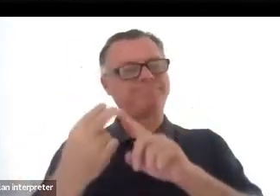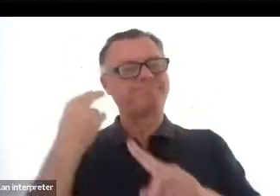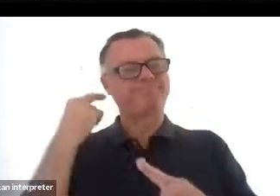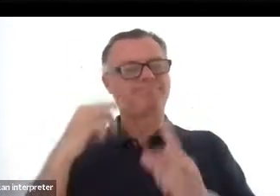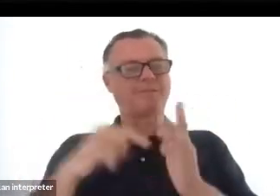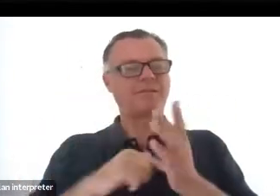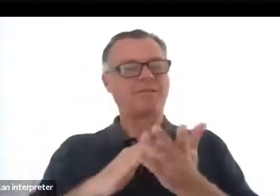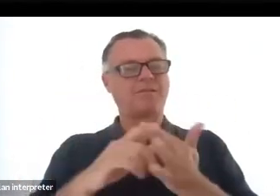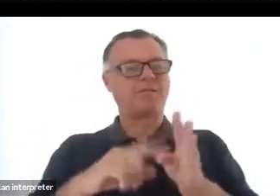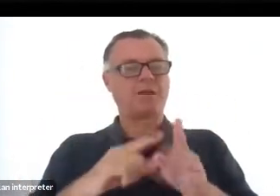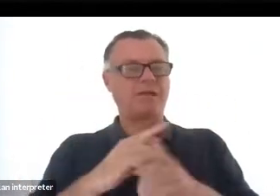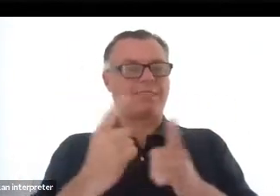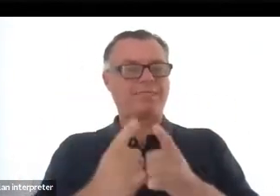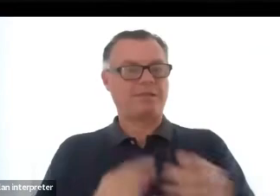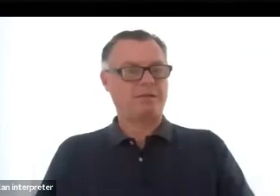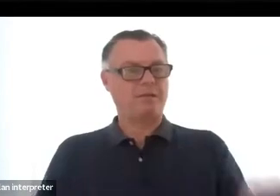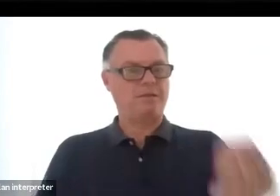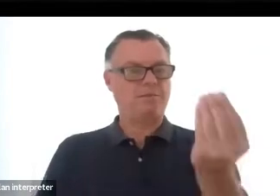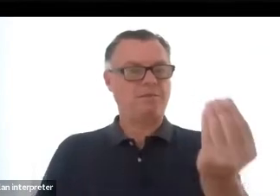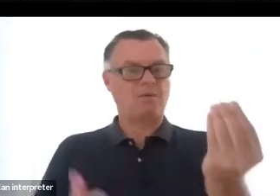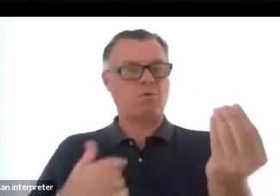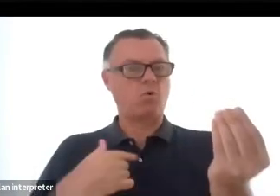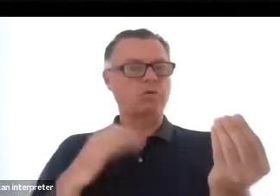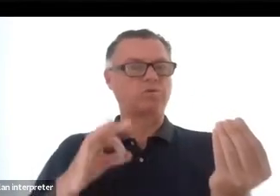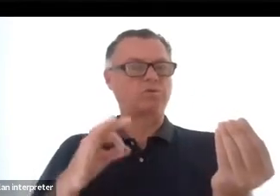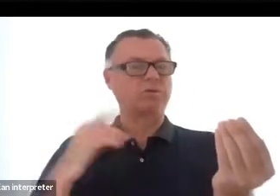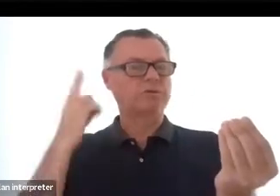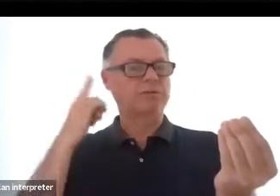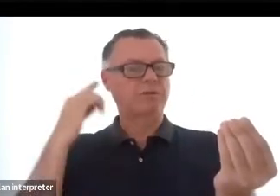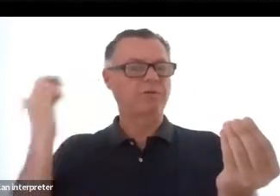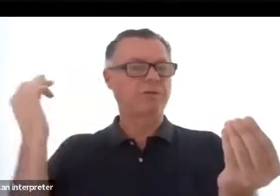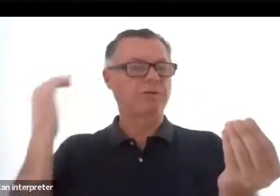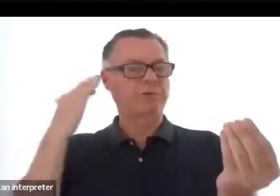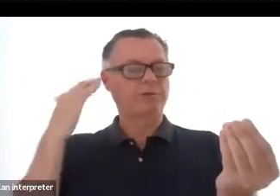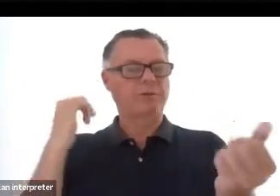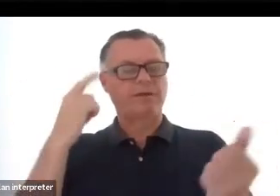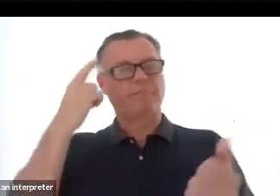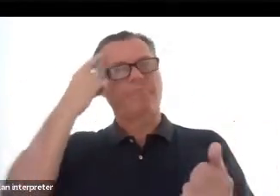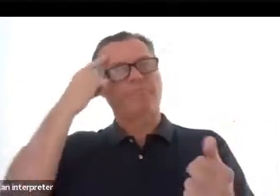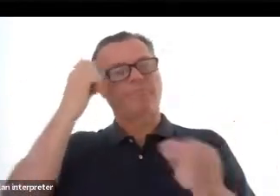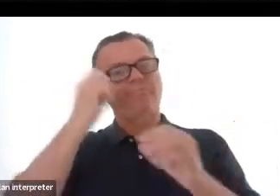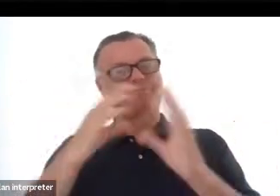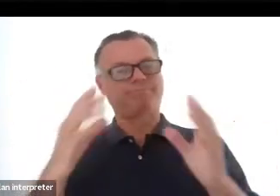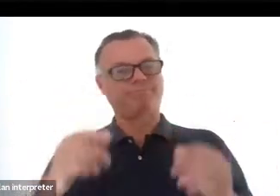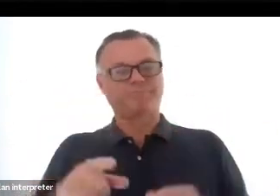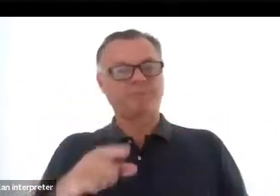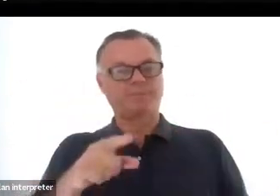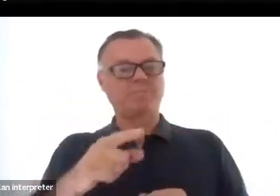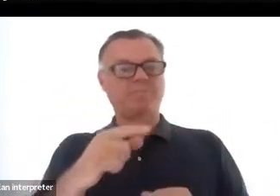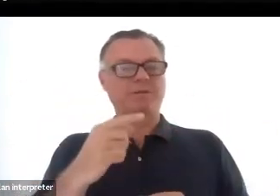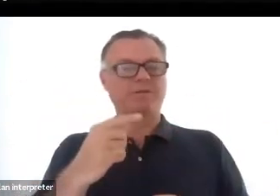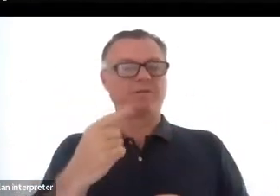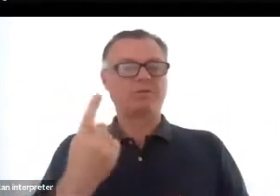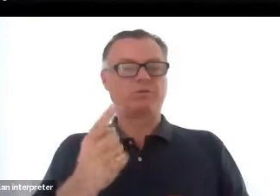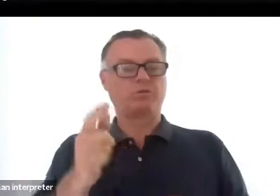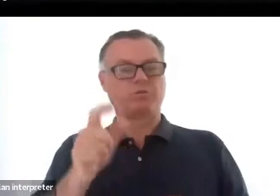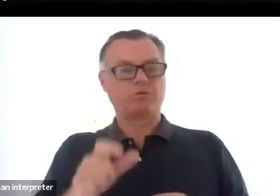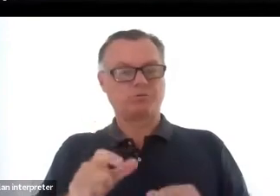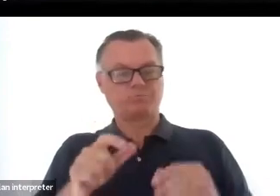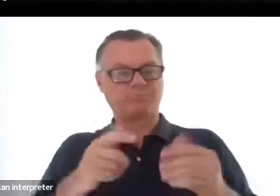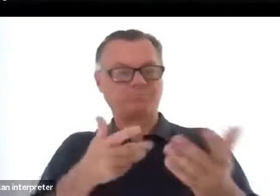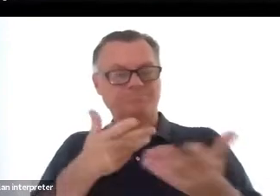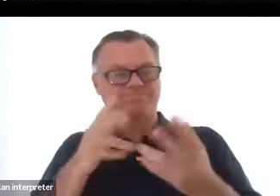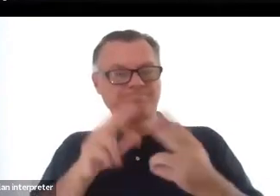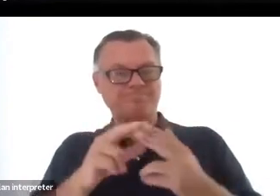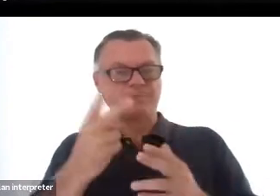reach memories that are tucked away. LumiQ brings reminiscence therapy into a daily 2-minute moment shared between caregiver and those they care for.